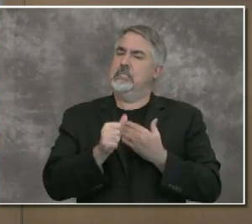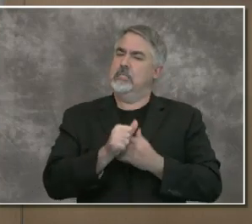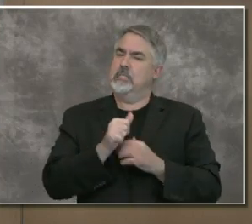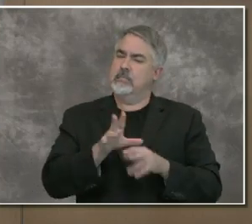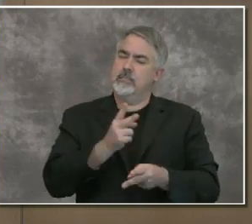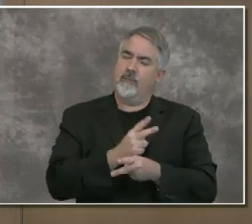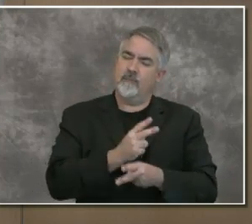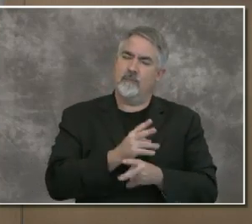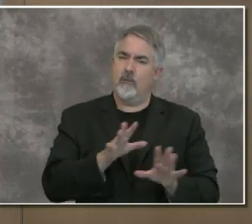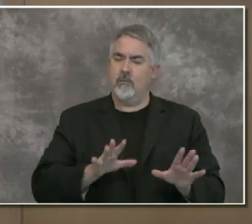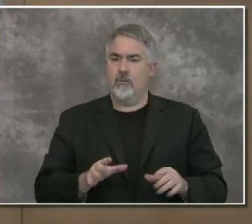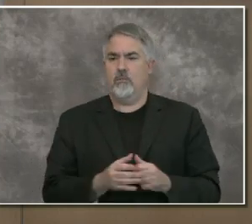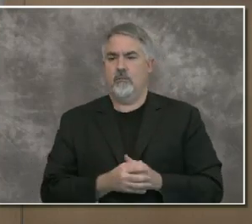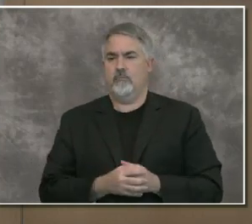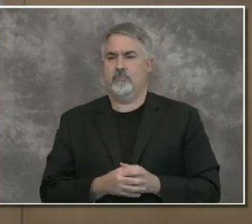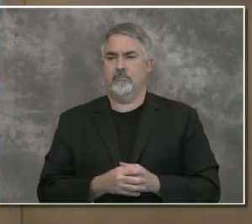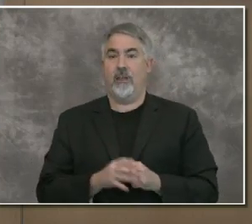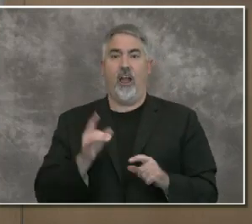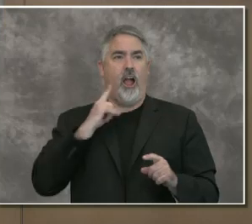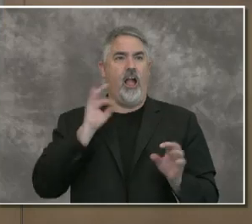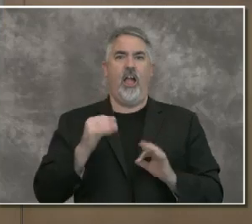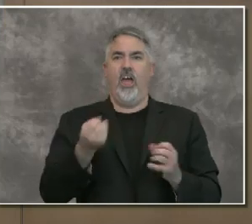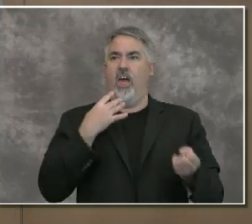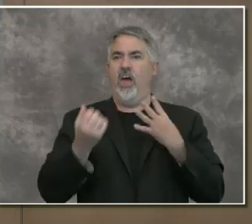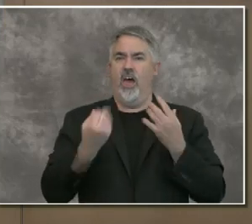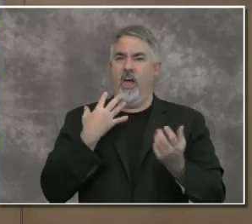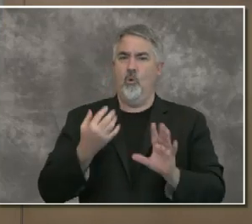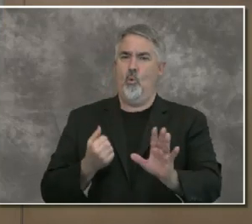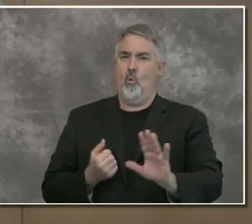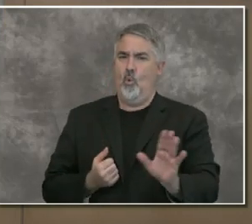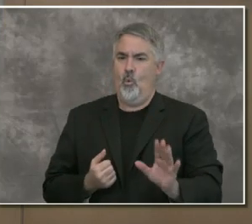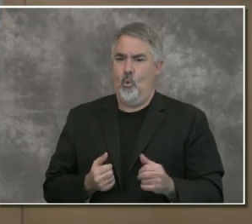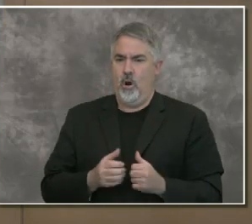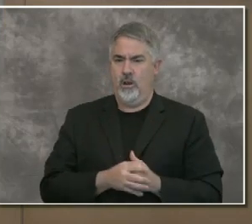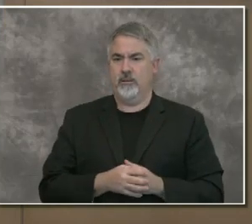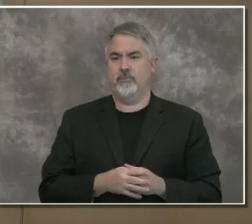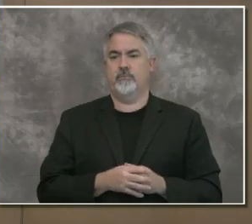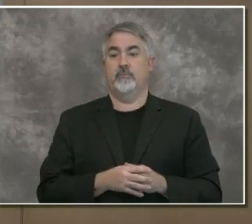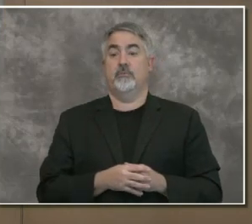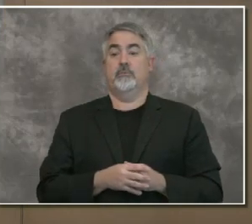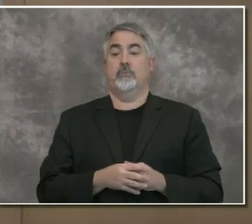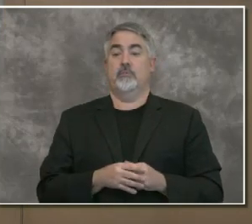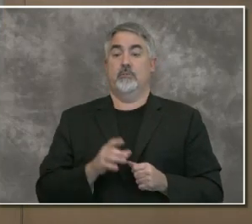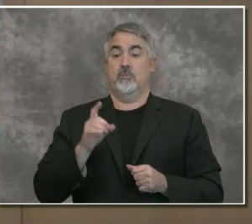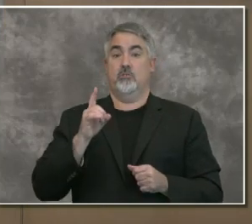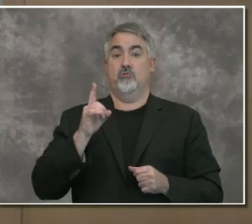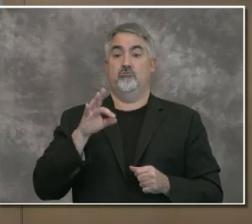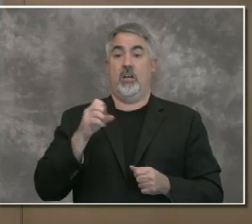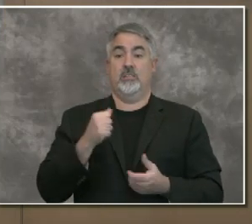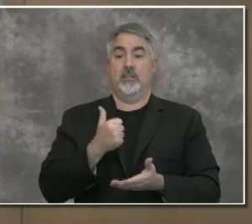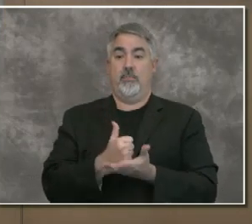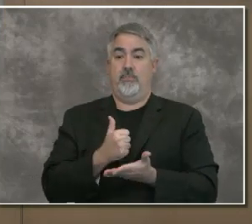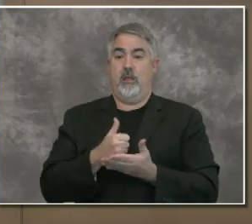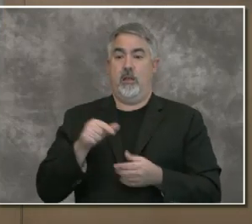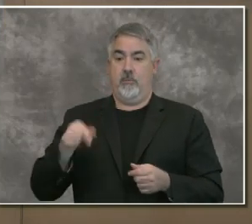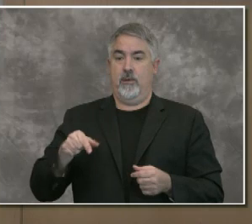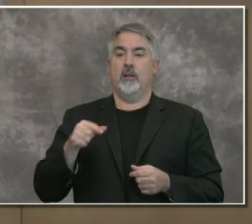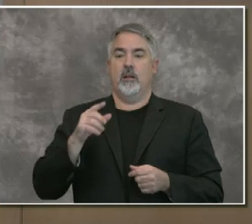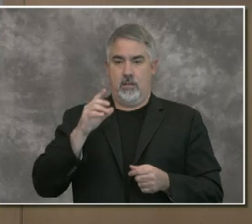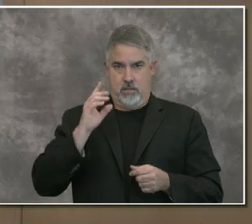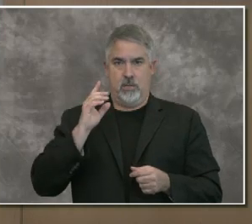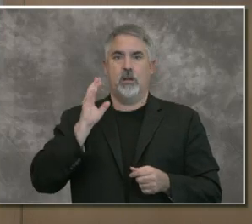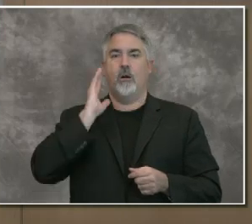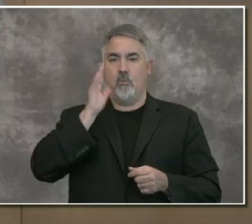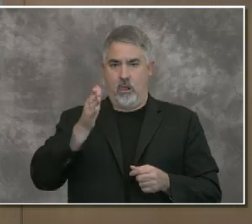of these drugs as being specifically useful at this time. Drug therapy is something that will be very useful later on during our epidemic when